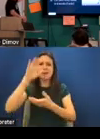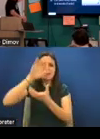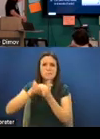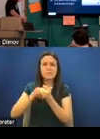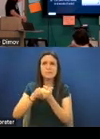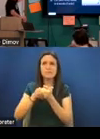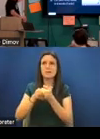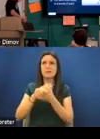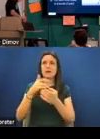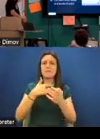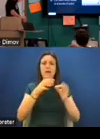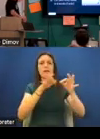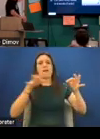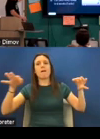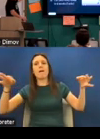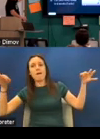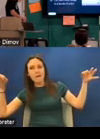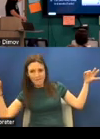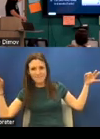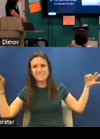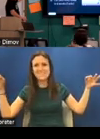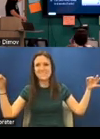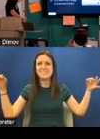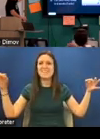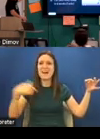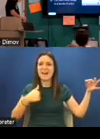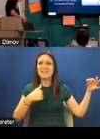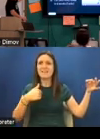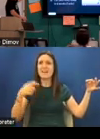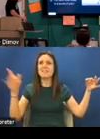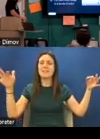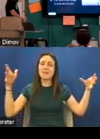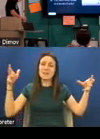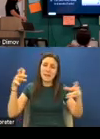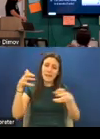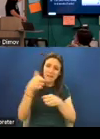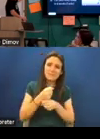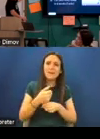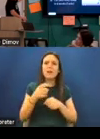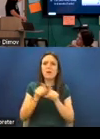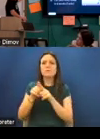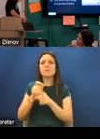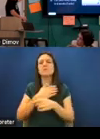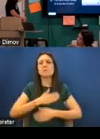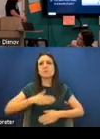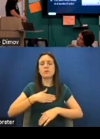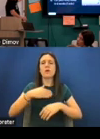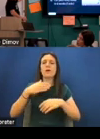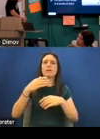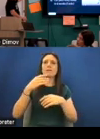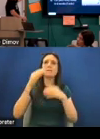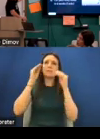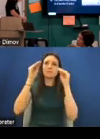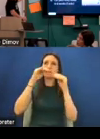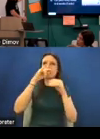was the long sentences, the like 40 words, and I really enjoy teaching the kids who are deaf and hard of hearing. But